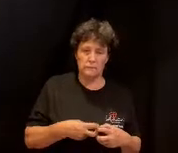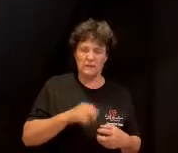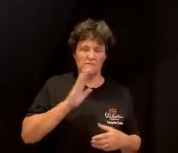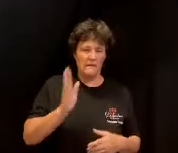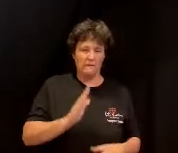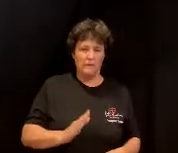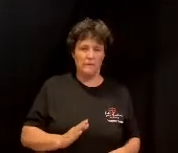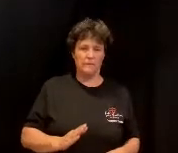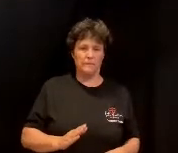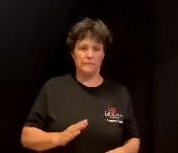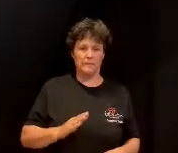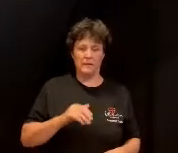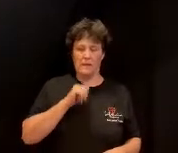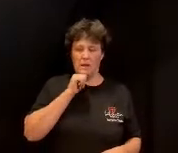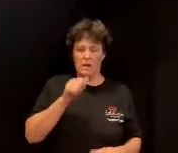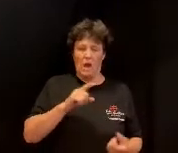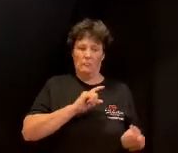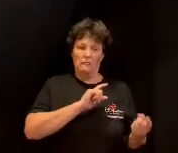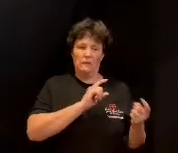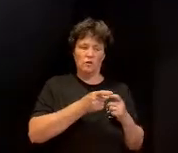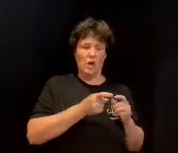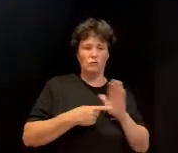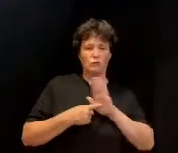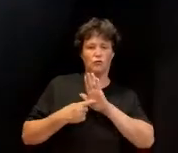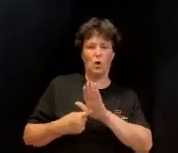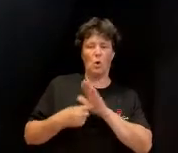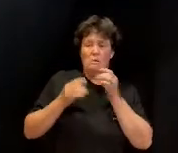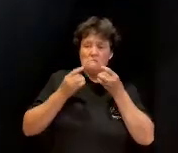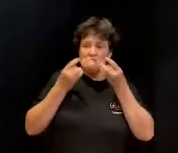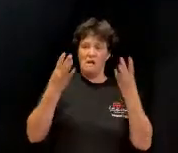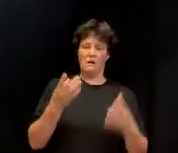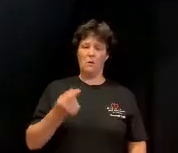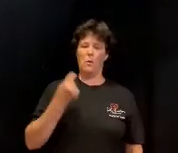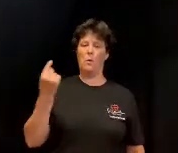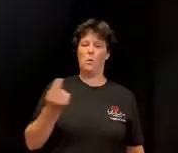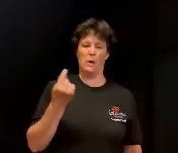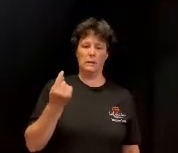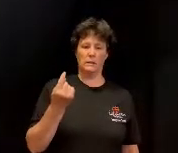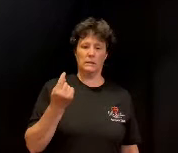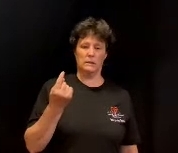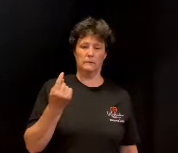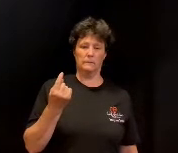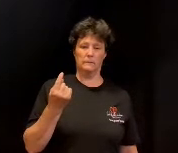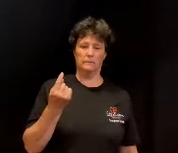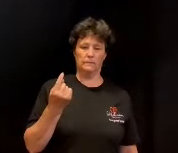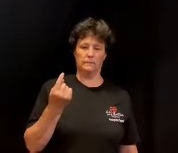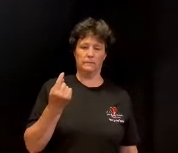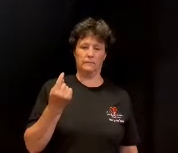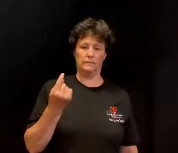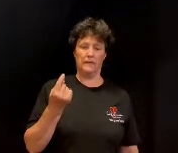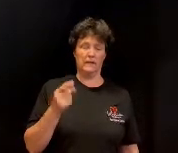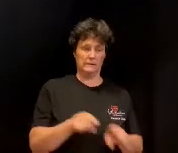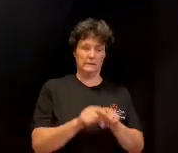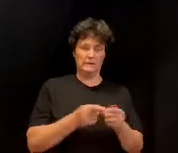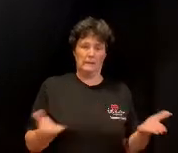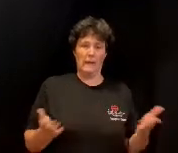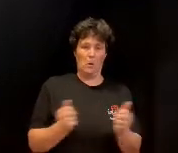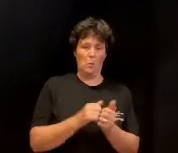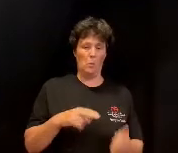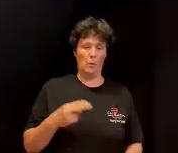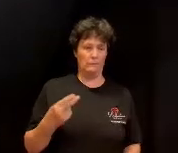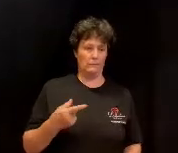He wasn't a chameleon. He let his light shine, all right? Are you guys with me here? It's the same thing with you and I.